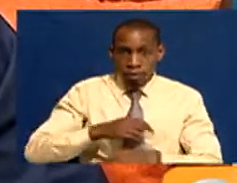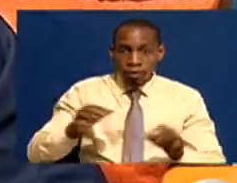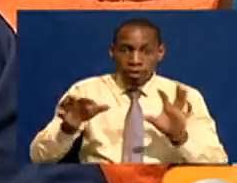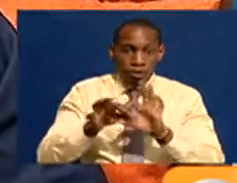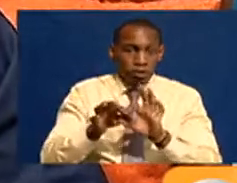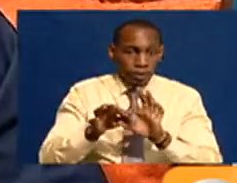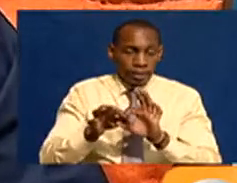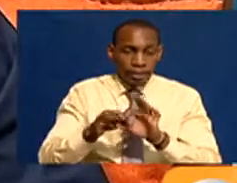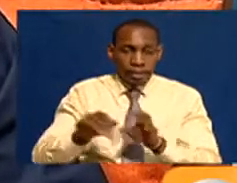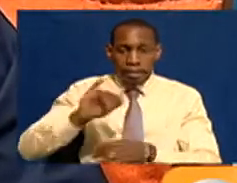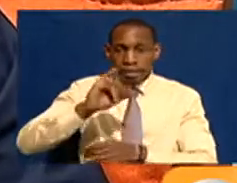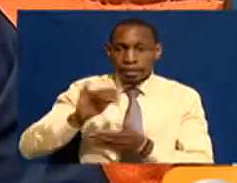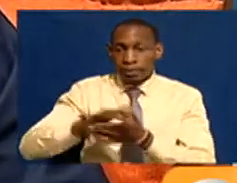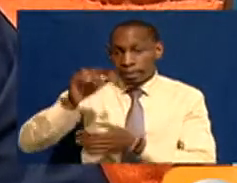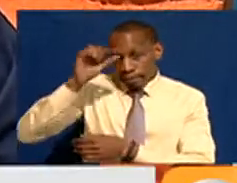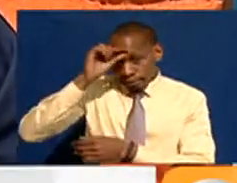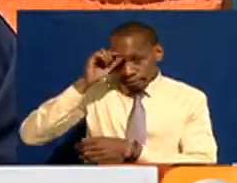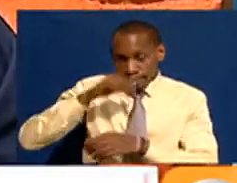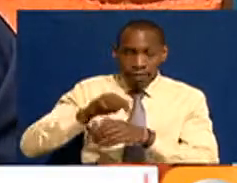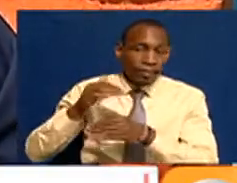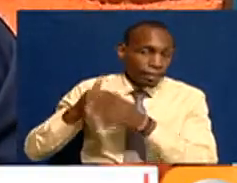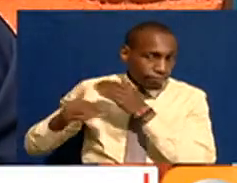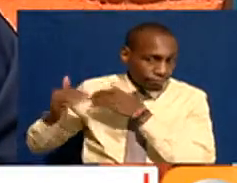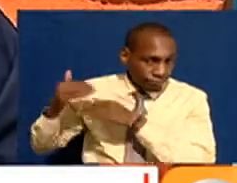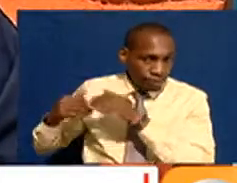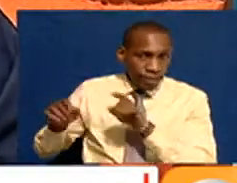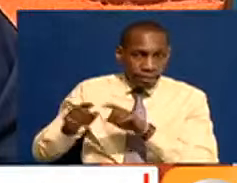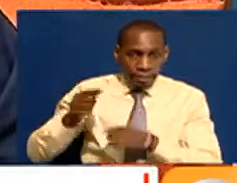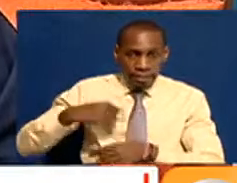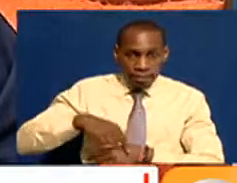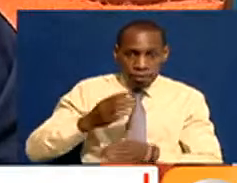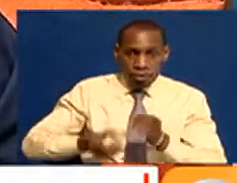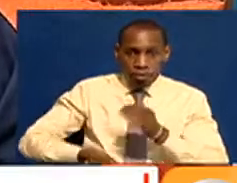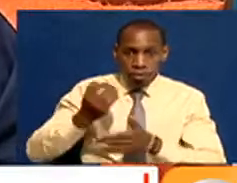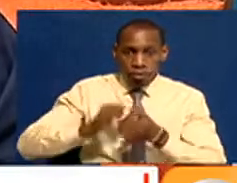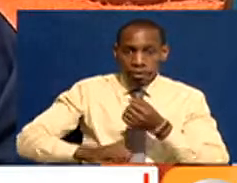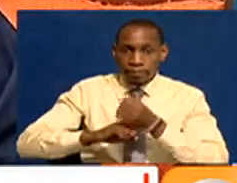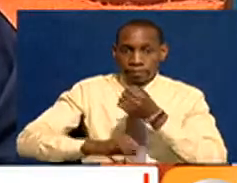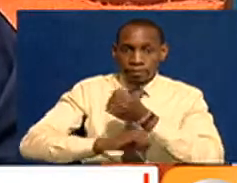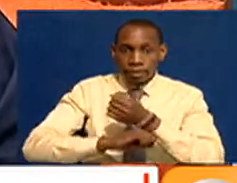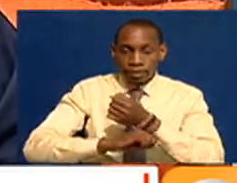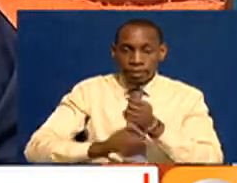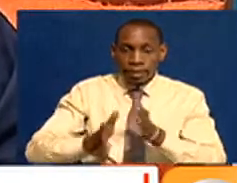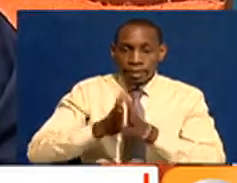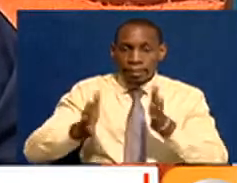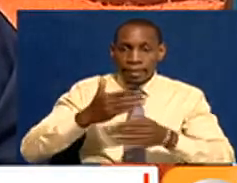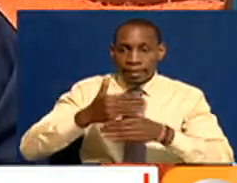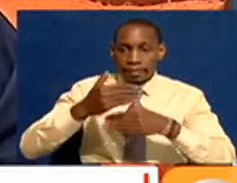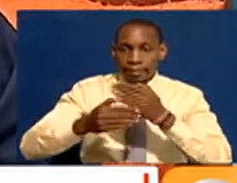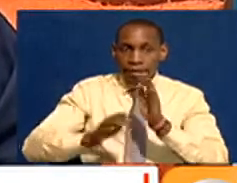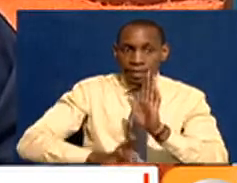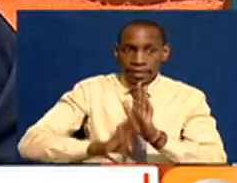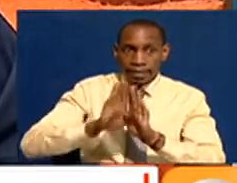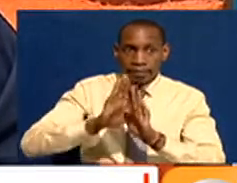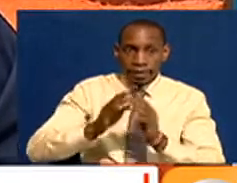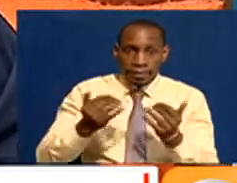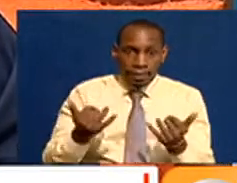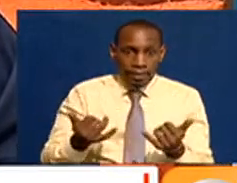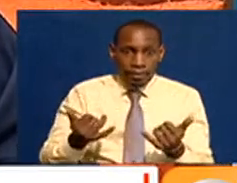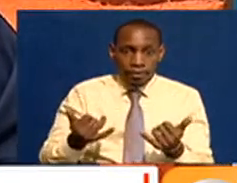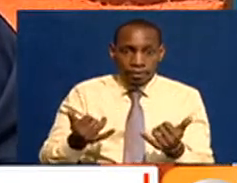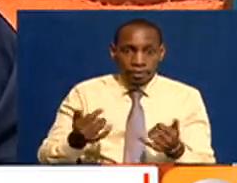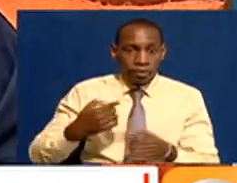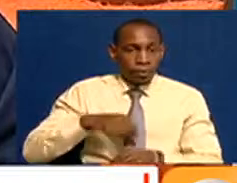the Jubilee administration from the beginning. We are the ones who laid the foundation for this massive infrastructure development. So we